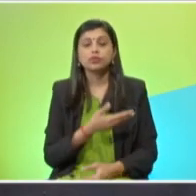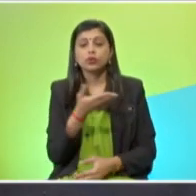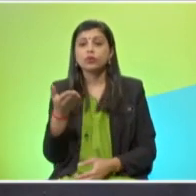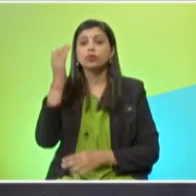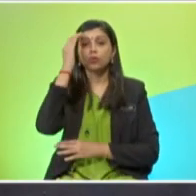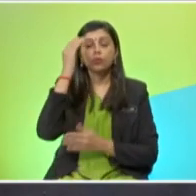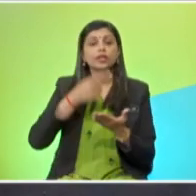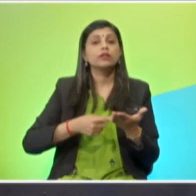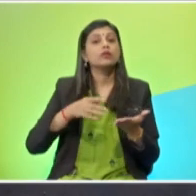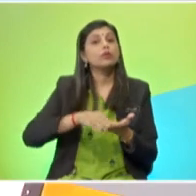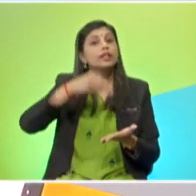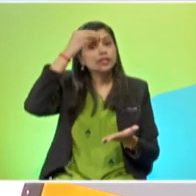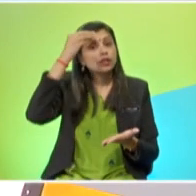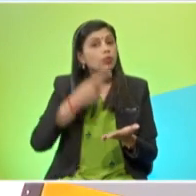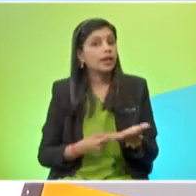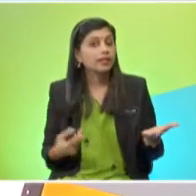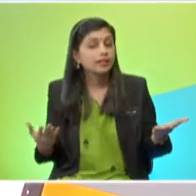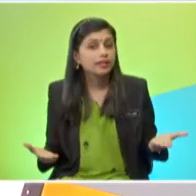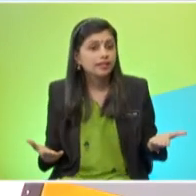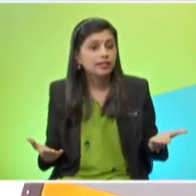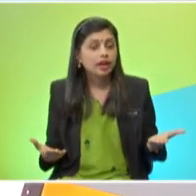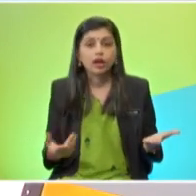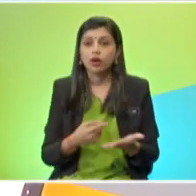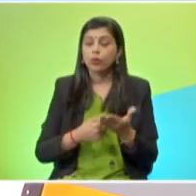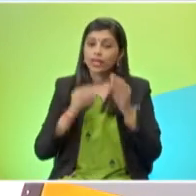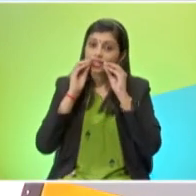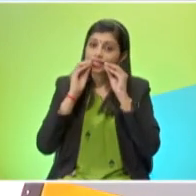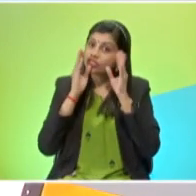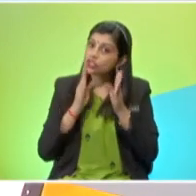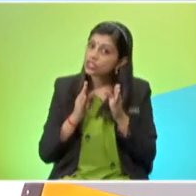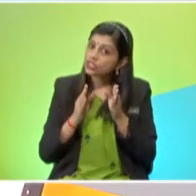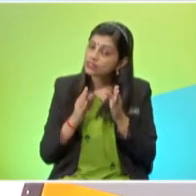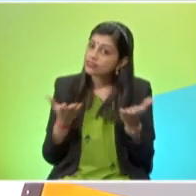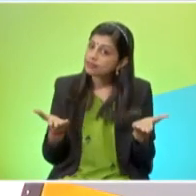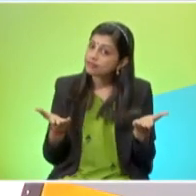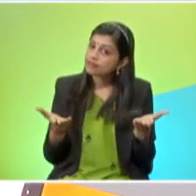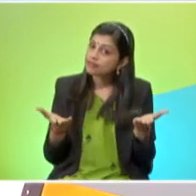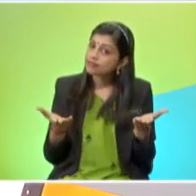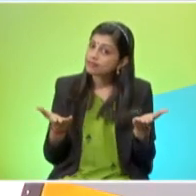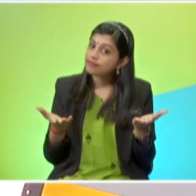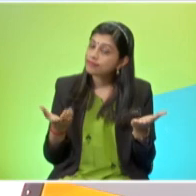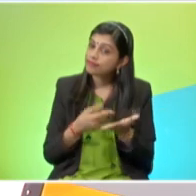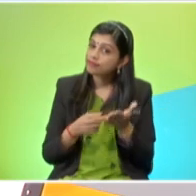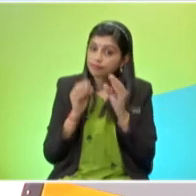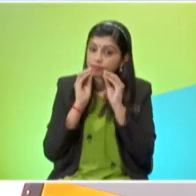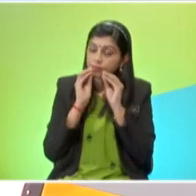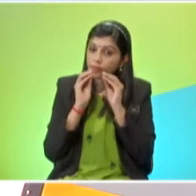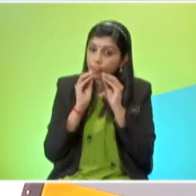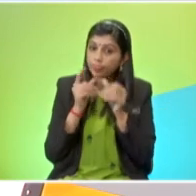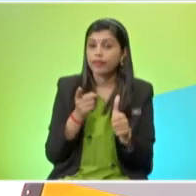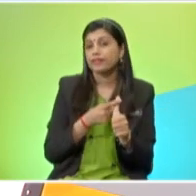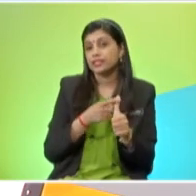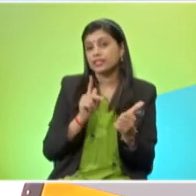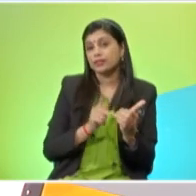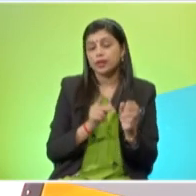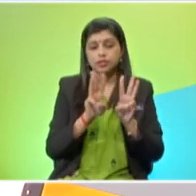today? Okay, today we have learned about parts of a house, which is the walls, the door,